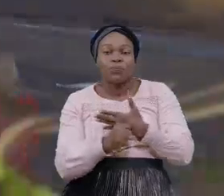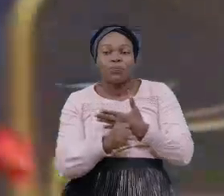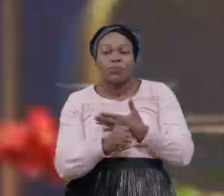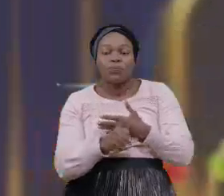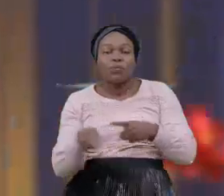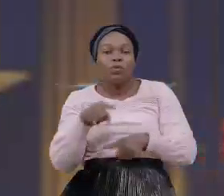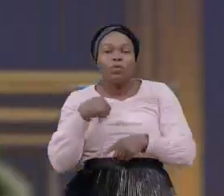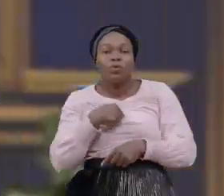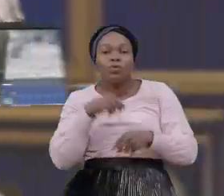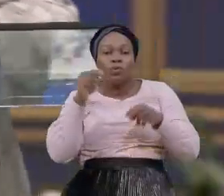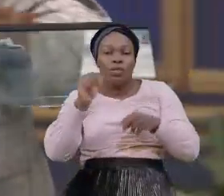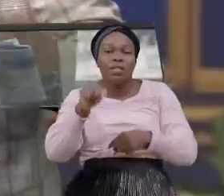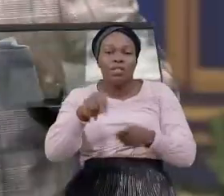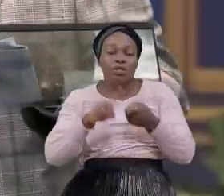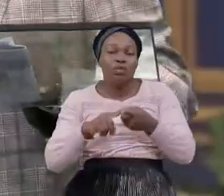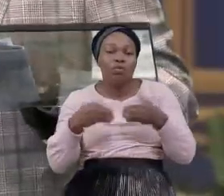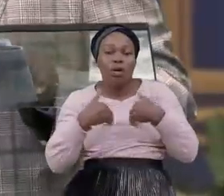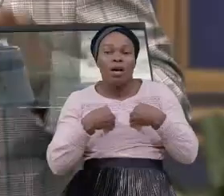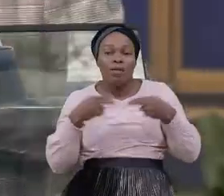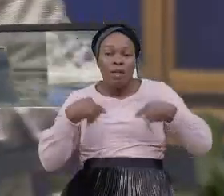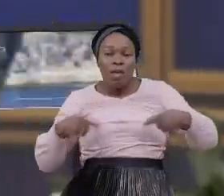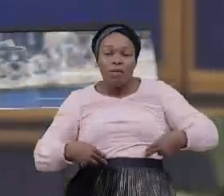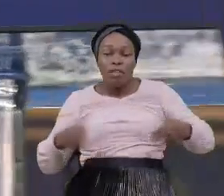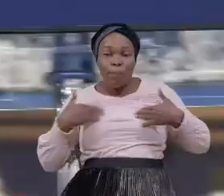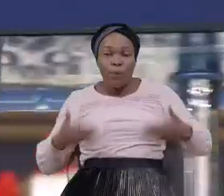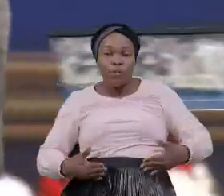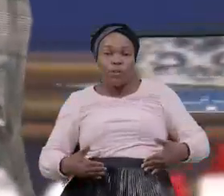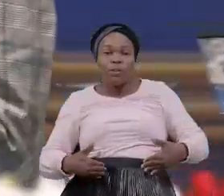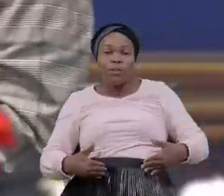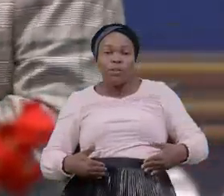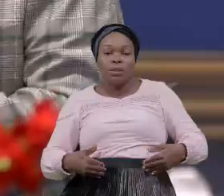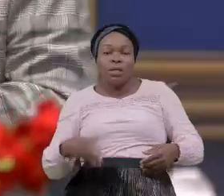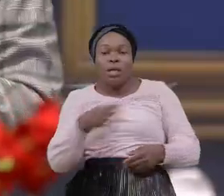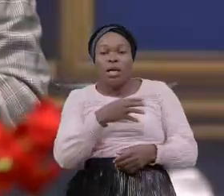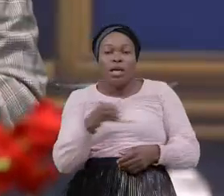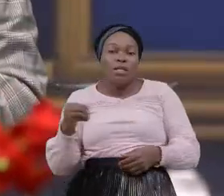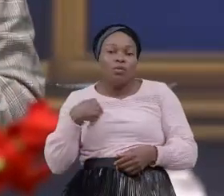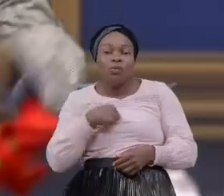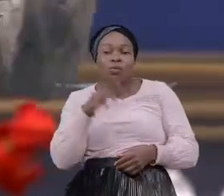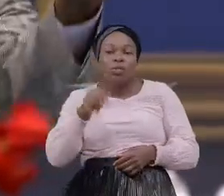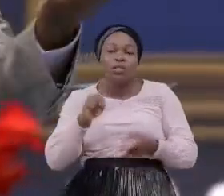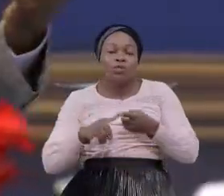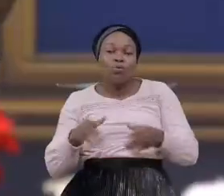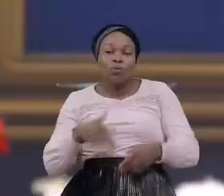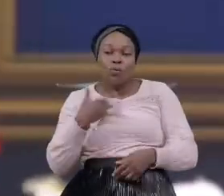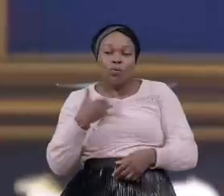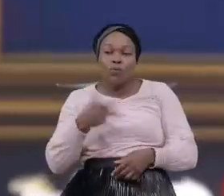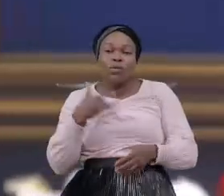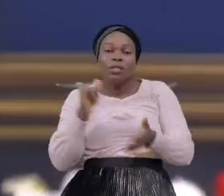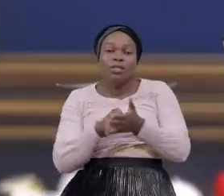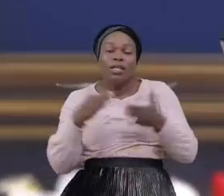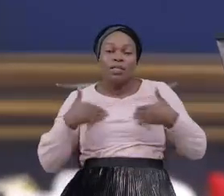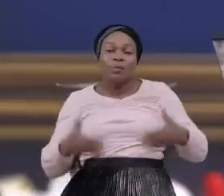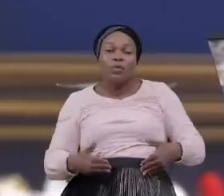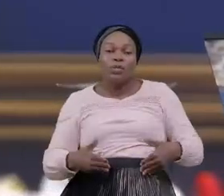have a healthy body, and we need to heal that body. We have a